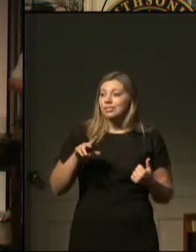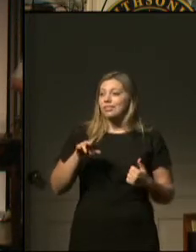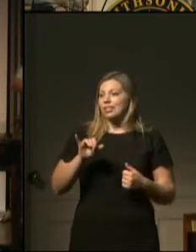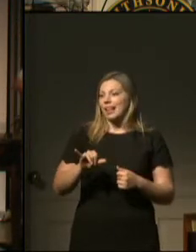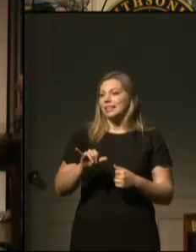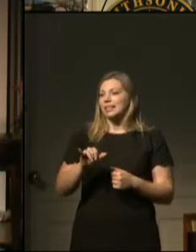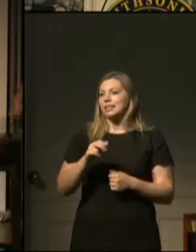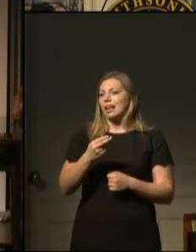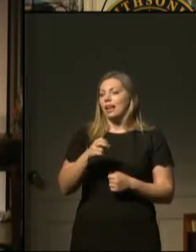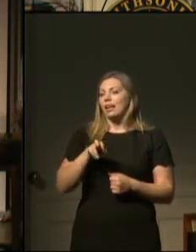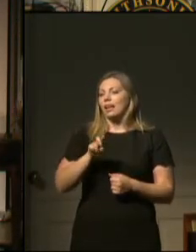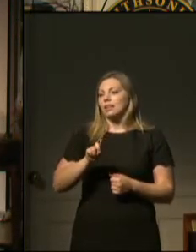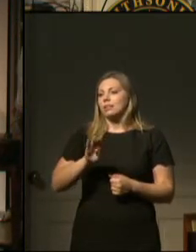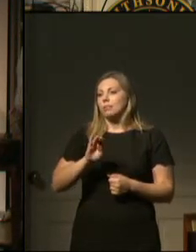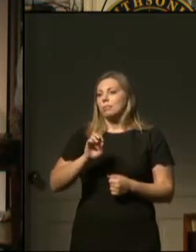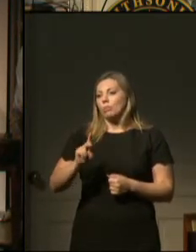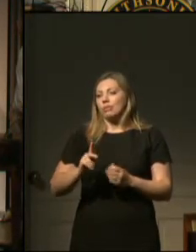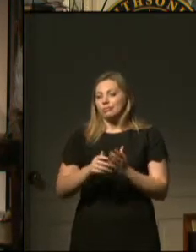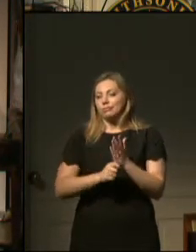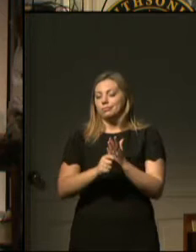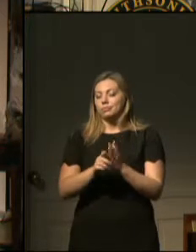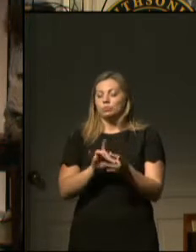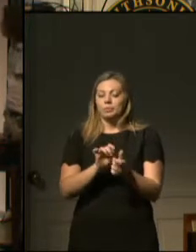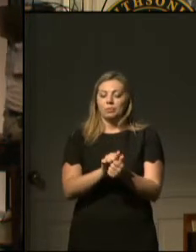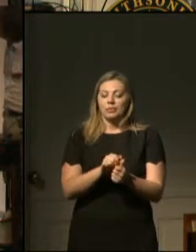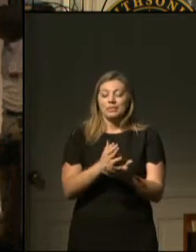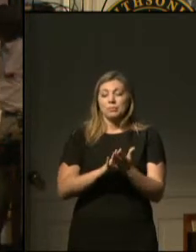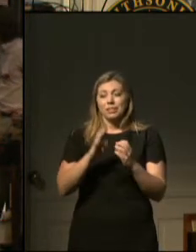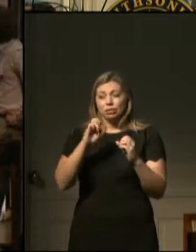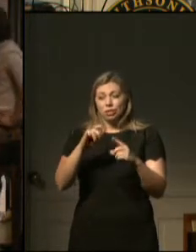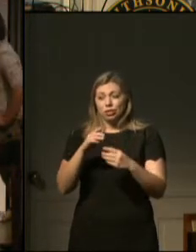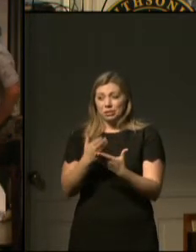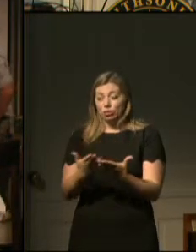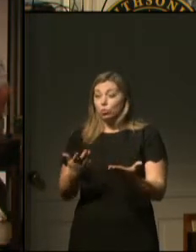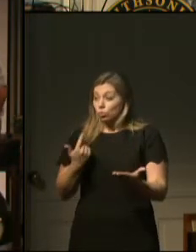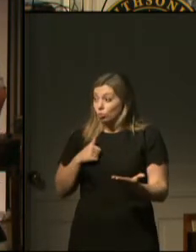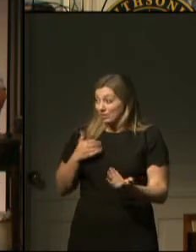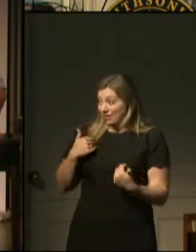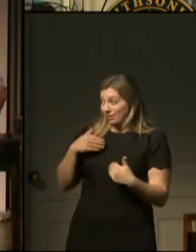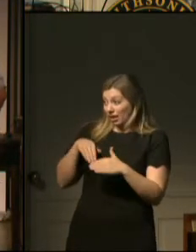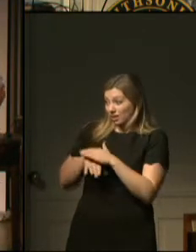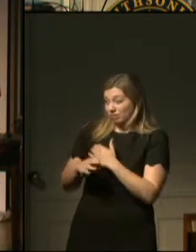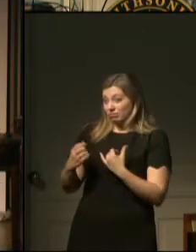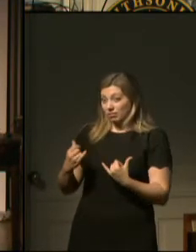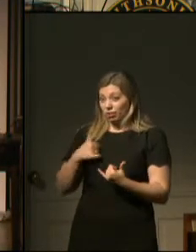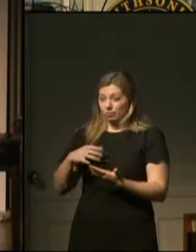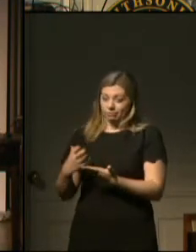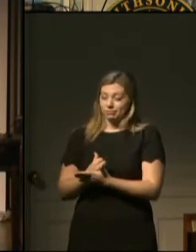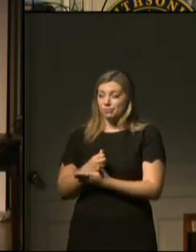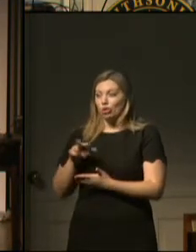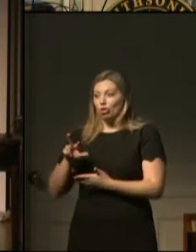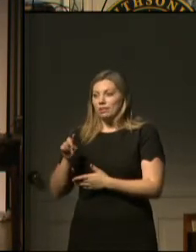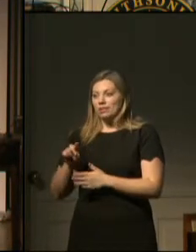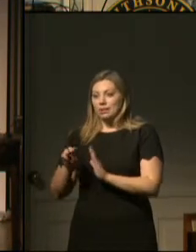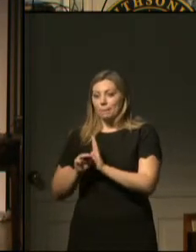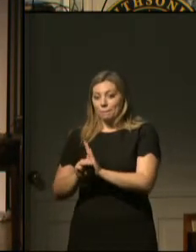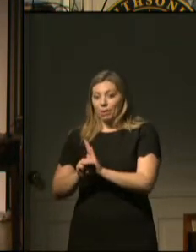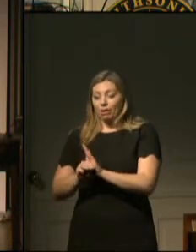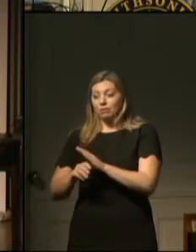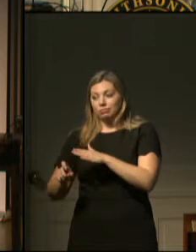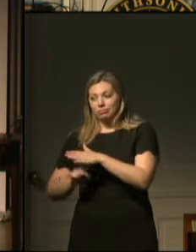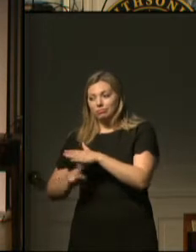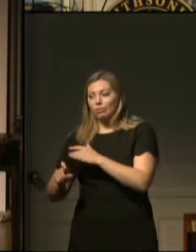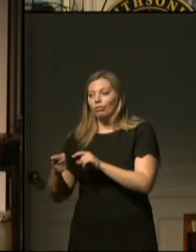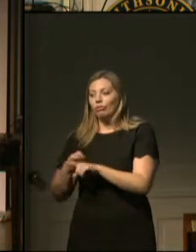handbook that goes along with some of the educational materials. We have access to those materials, and we are now taking the 3D models that are being scanned by the